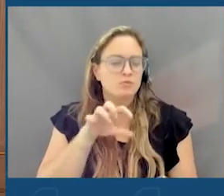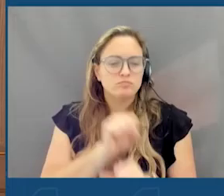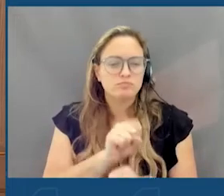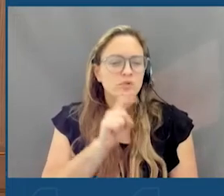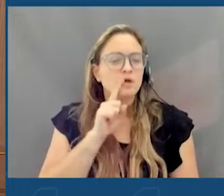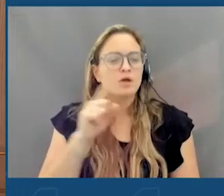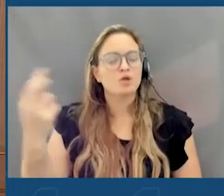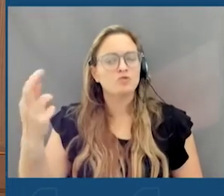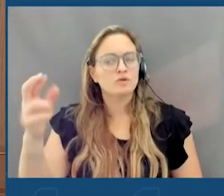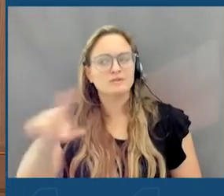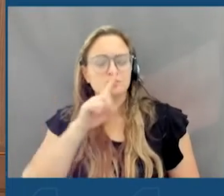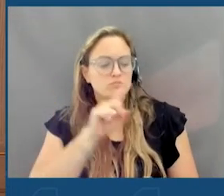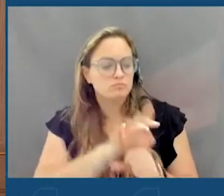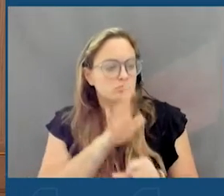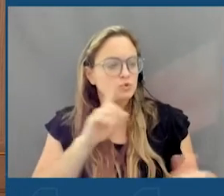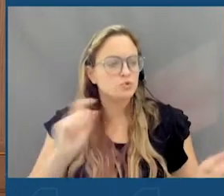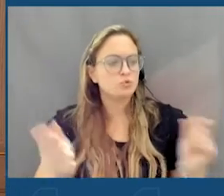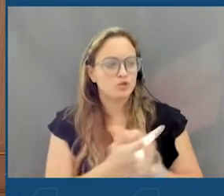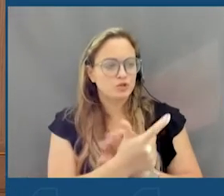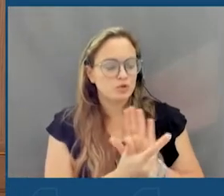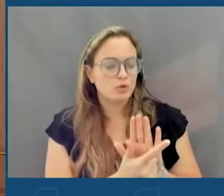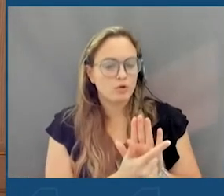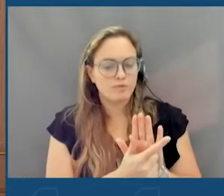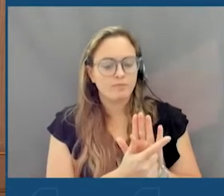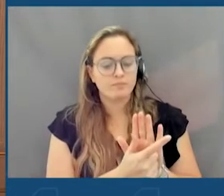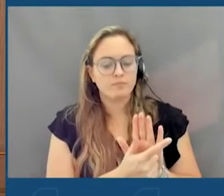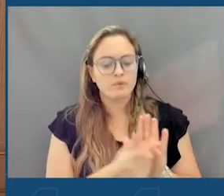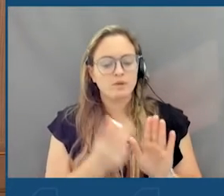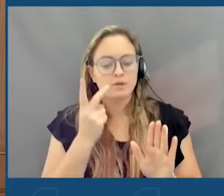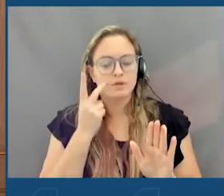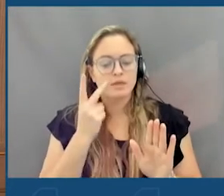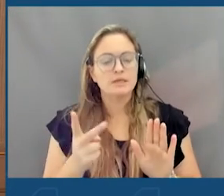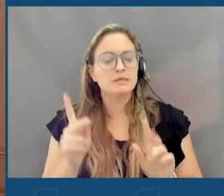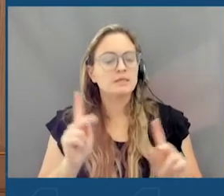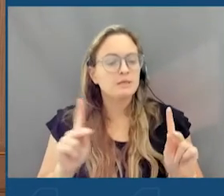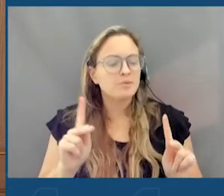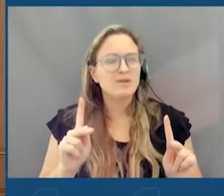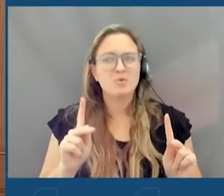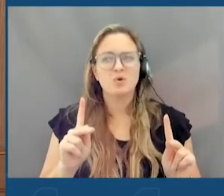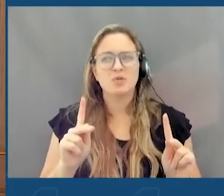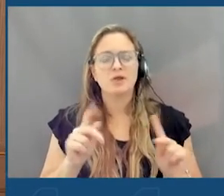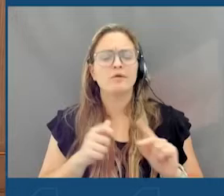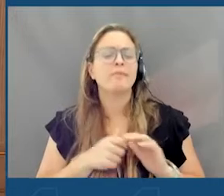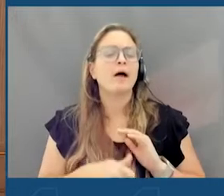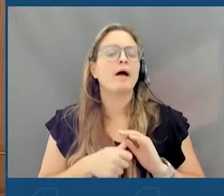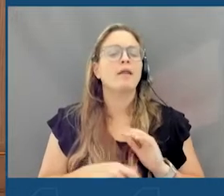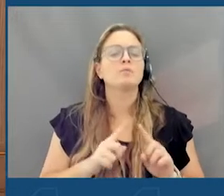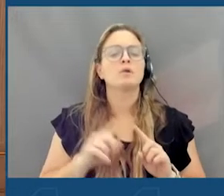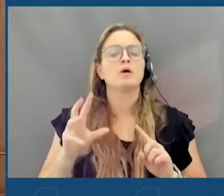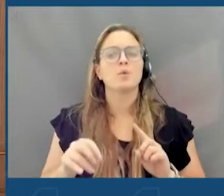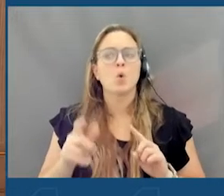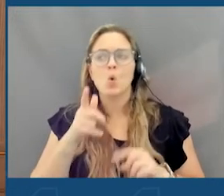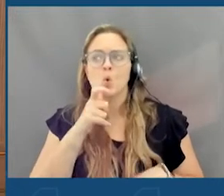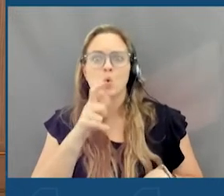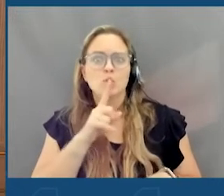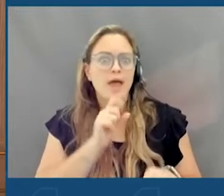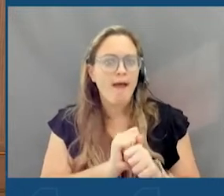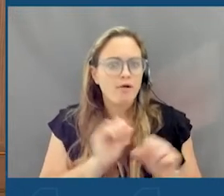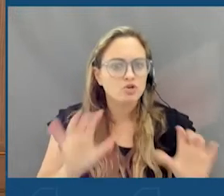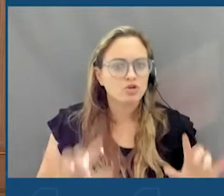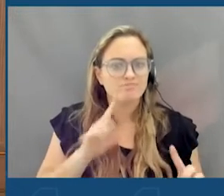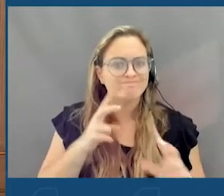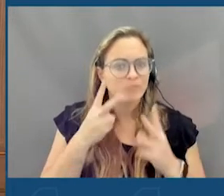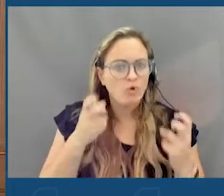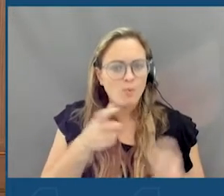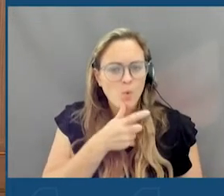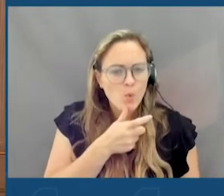was so dedicated to changing the law. When these people hide behind these shell corporations, it's hard to find who the perpetrator is.